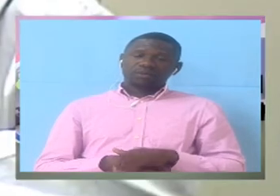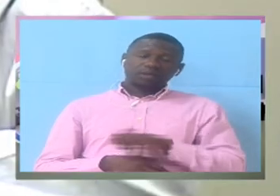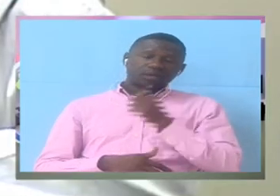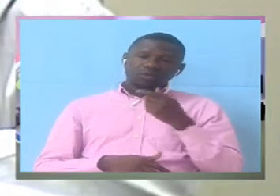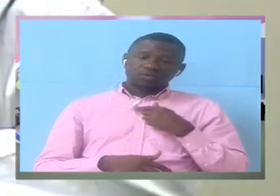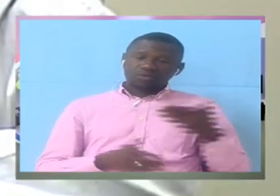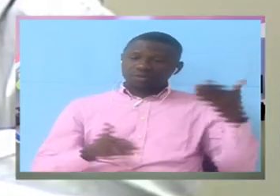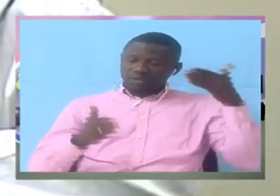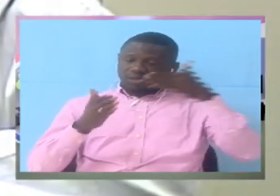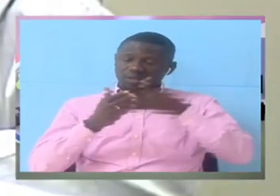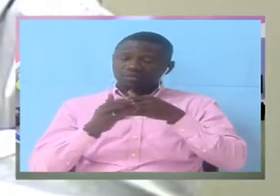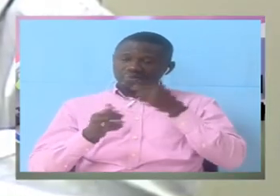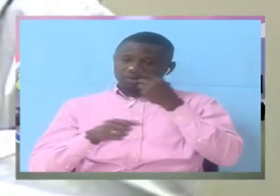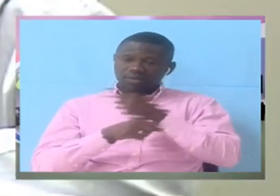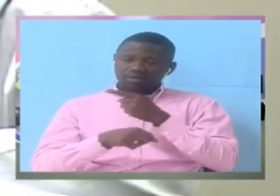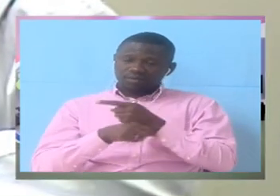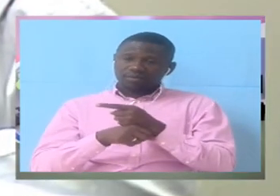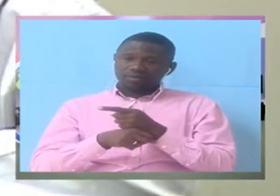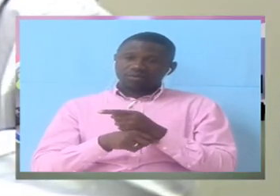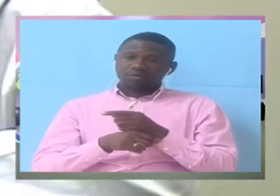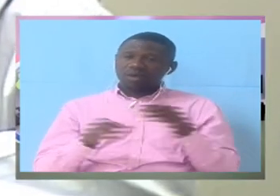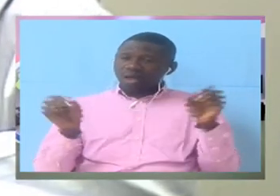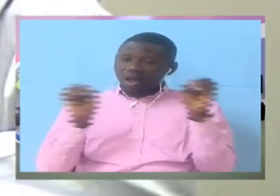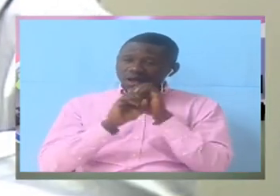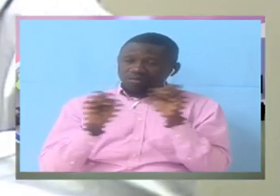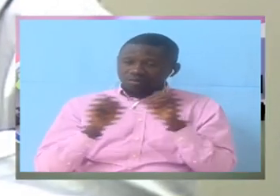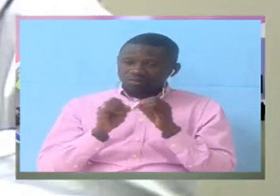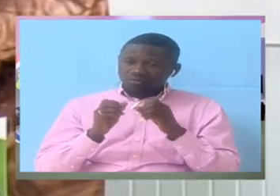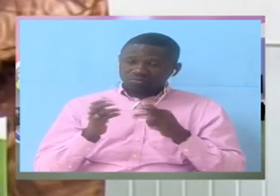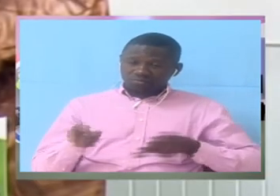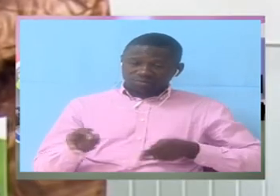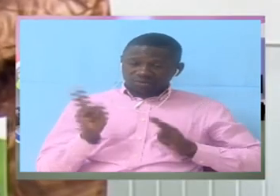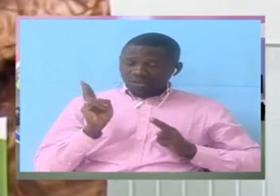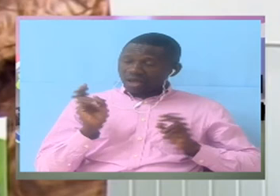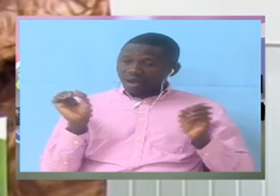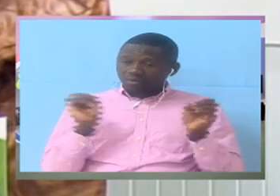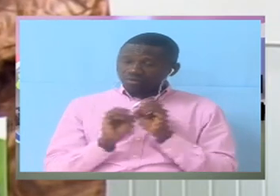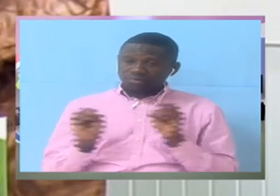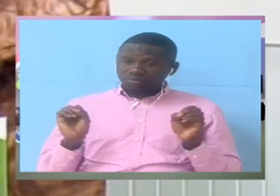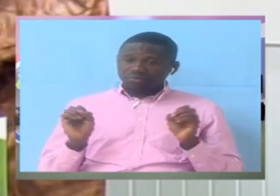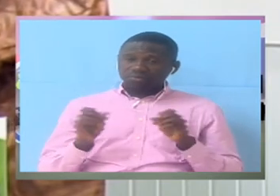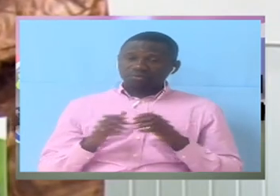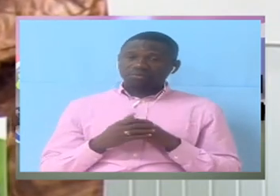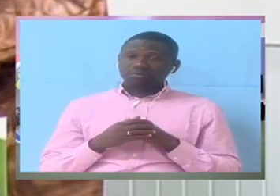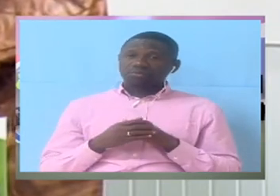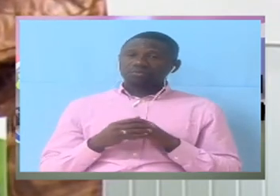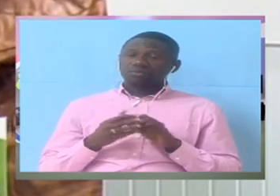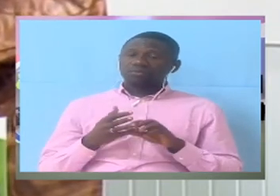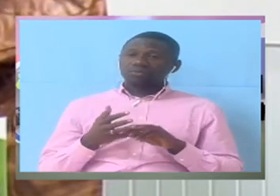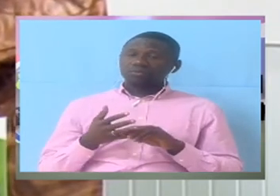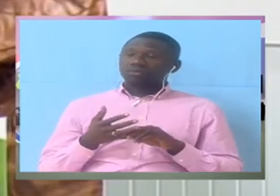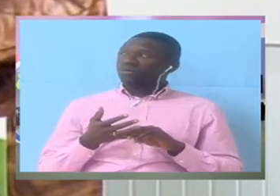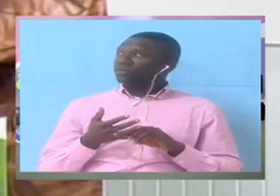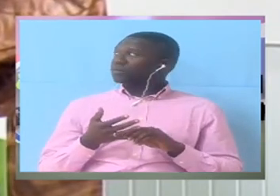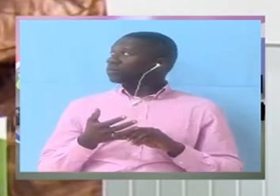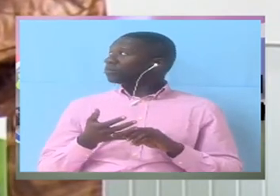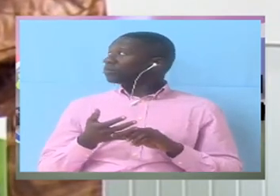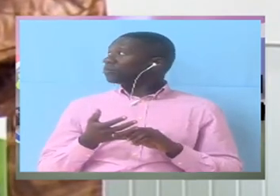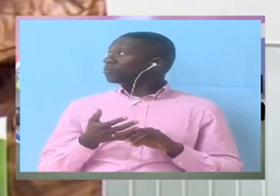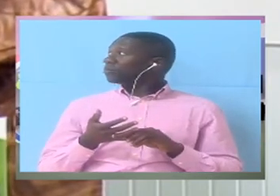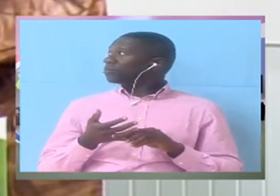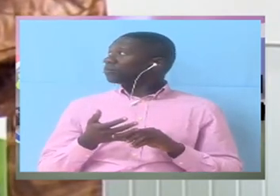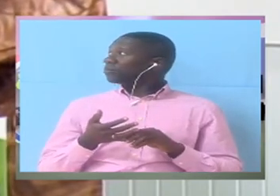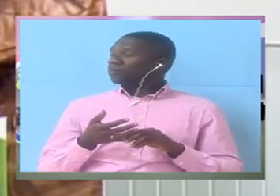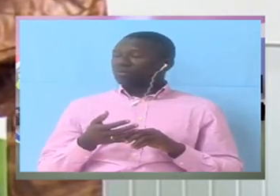you came to Gambia without weapons. Another Gambia and Kidimantaram. Kido